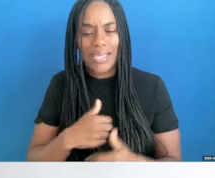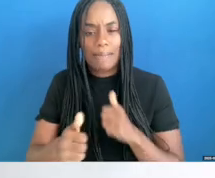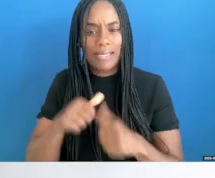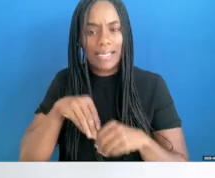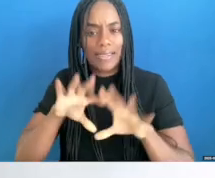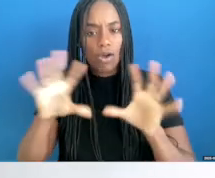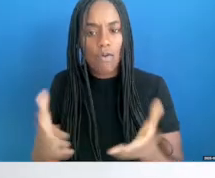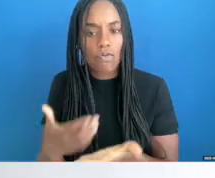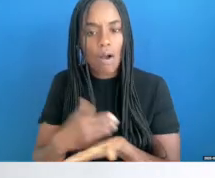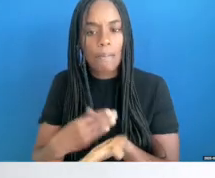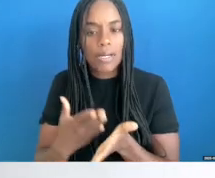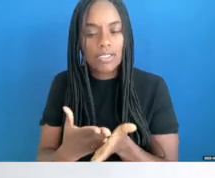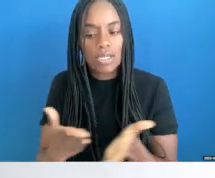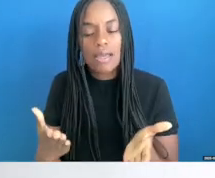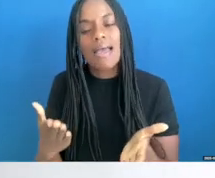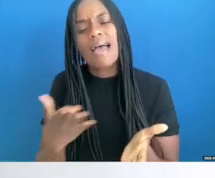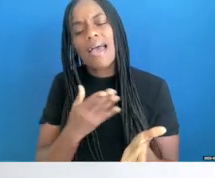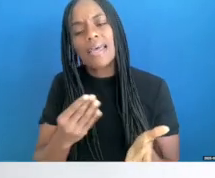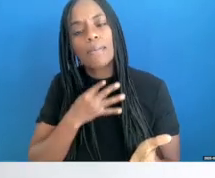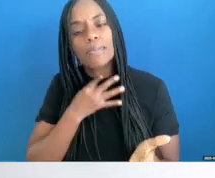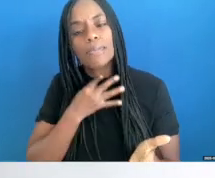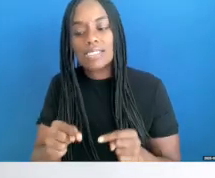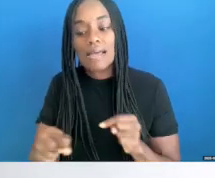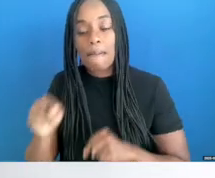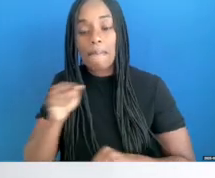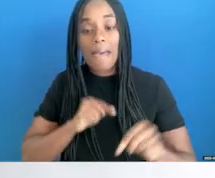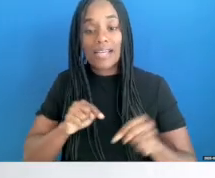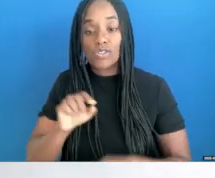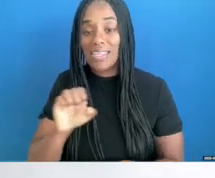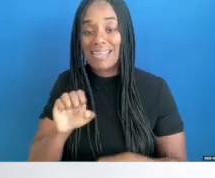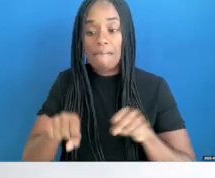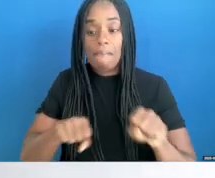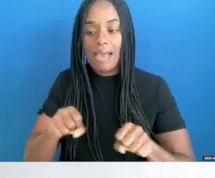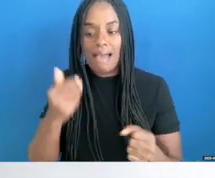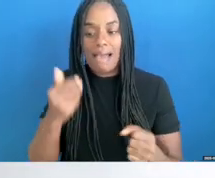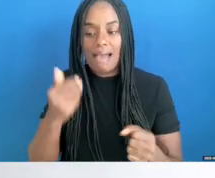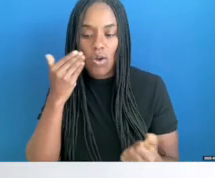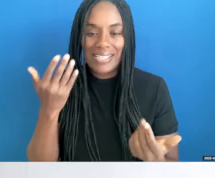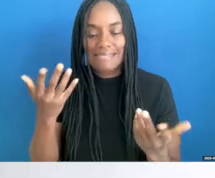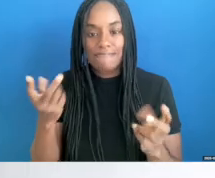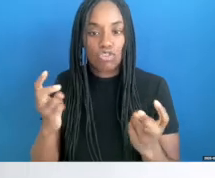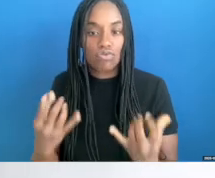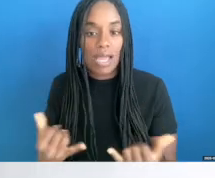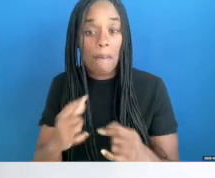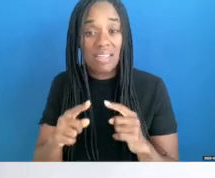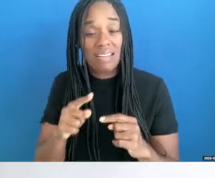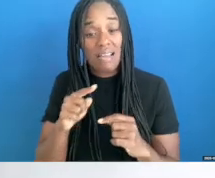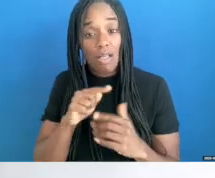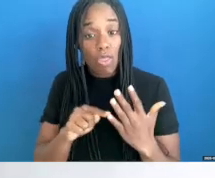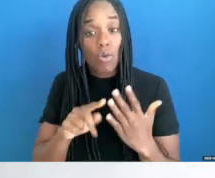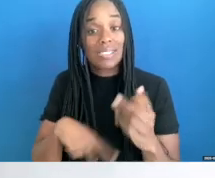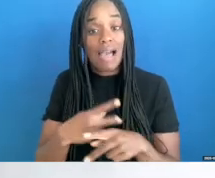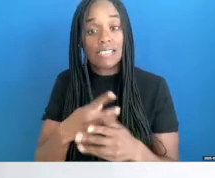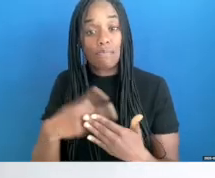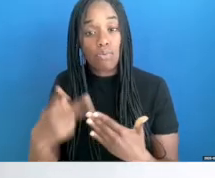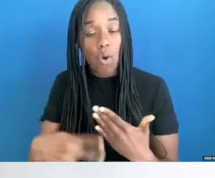then I was just curious, back to the e-bike. I know that's kind of a moot issue now, but those types of programs would work well.